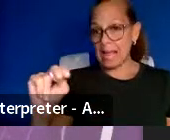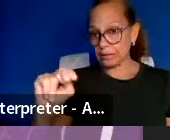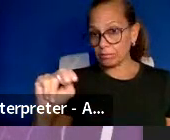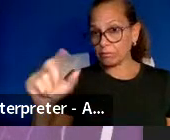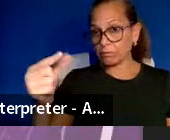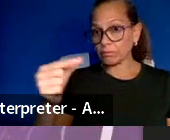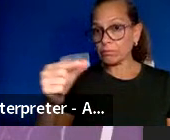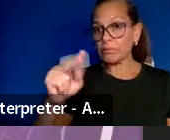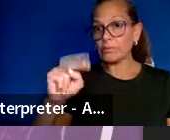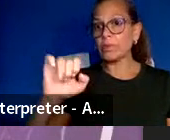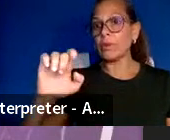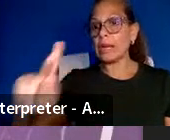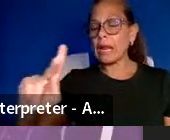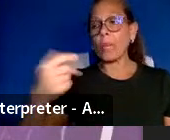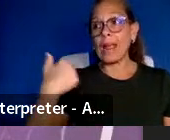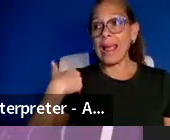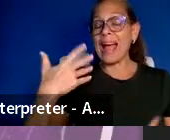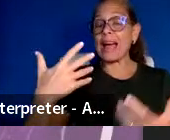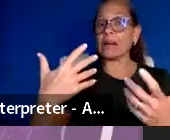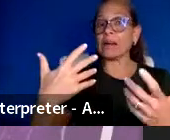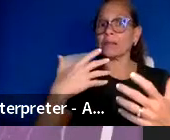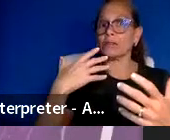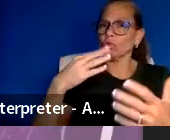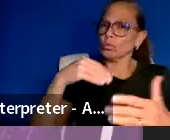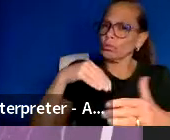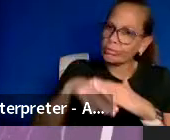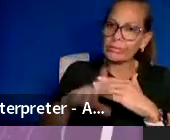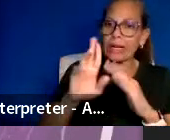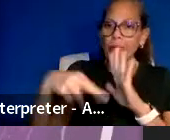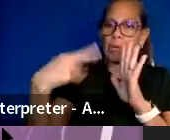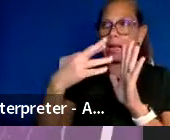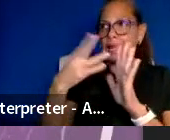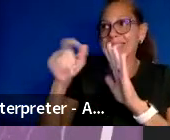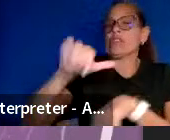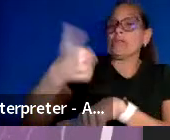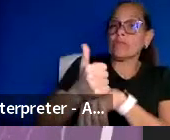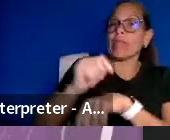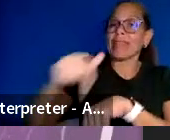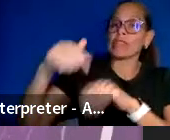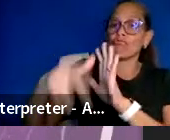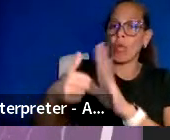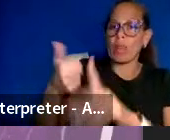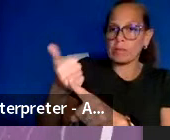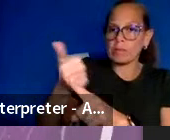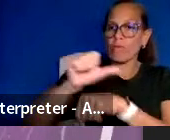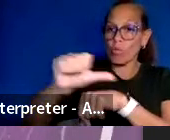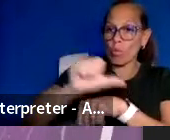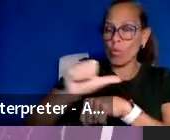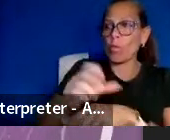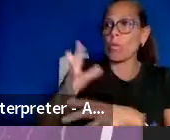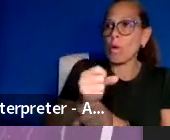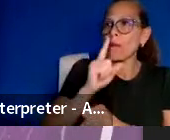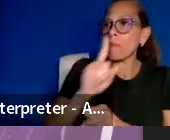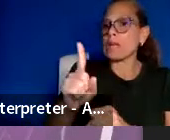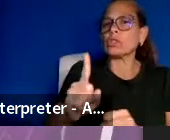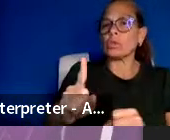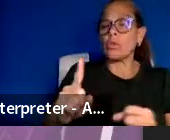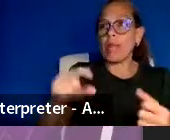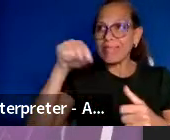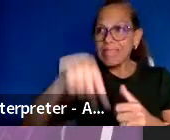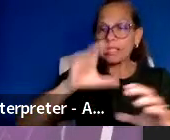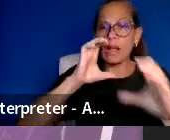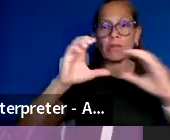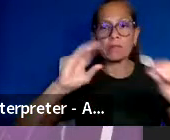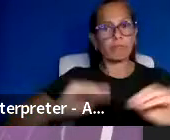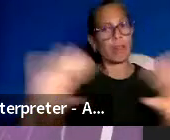We had this conversation as soon as he stepped into this role. He wanted to make sure that he was creating transparent conversations